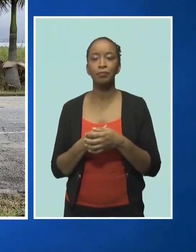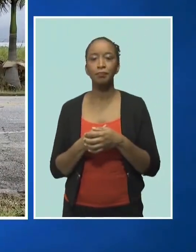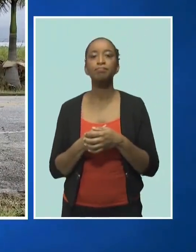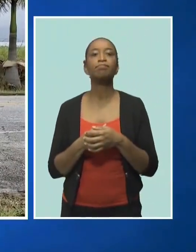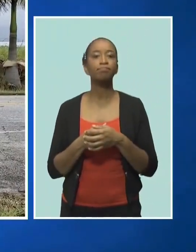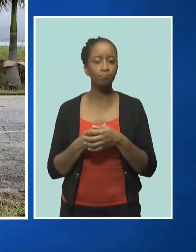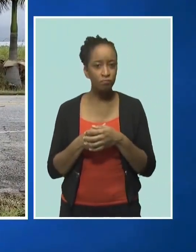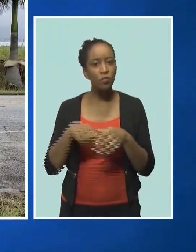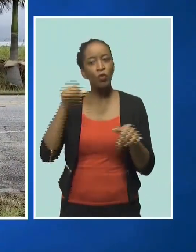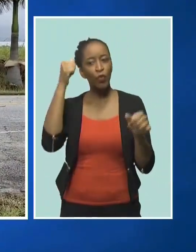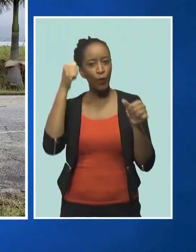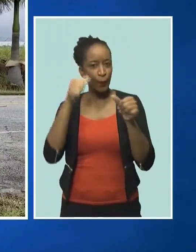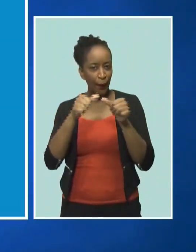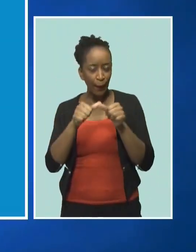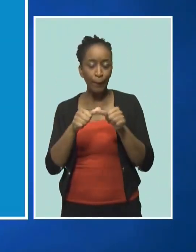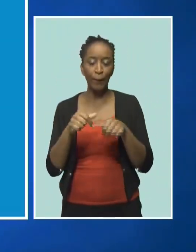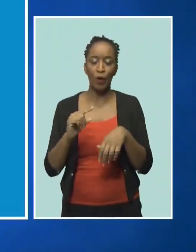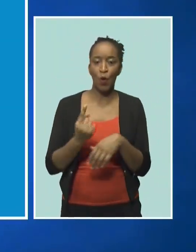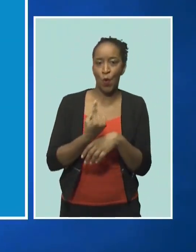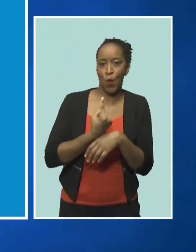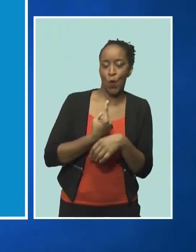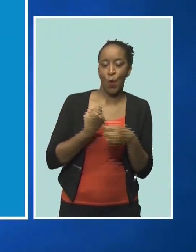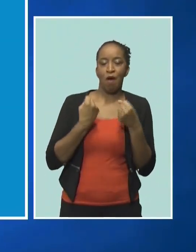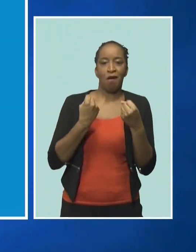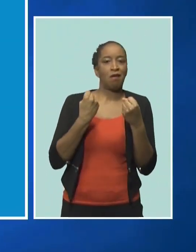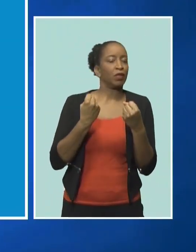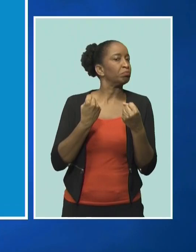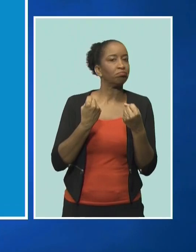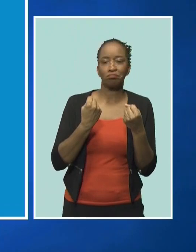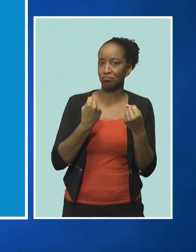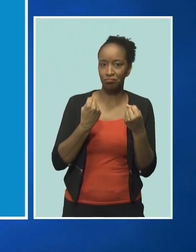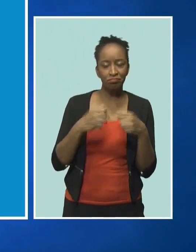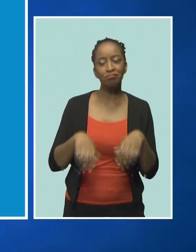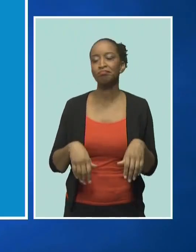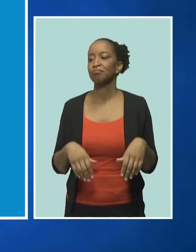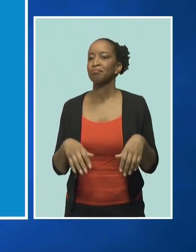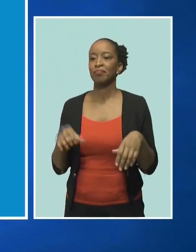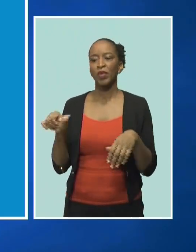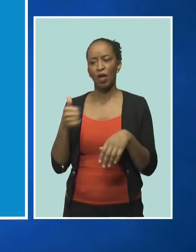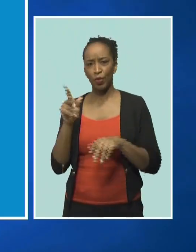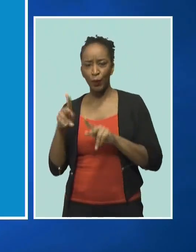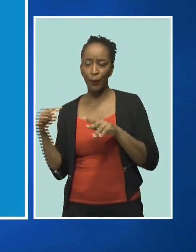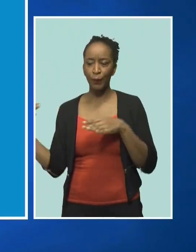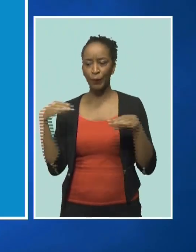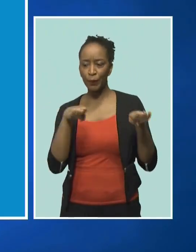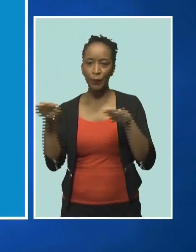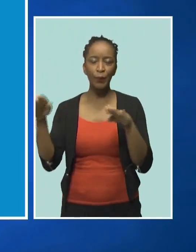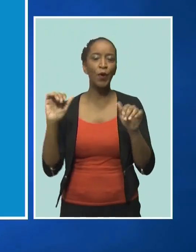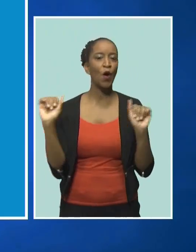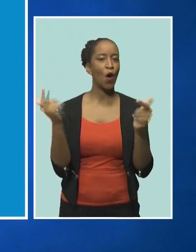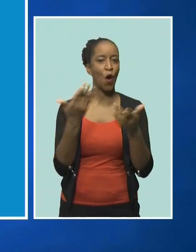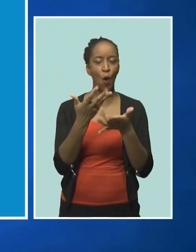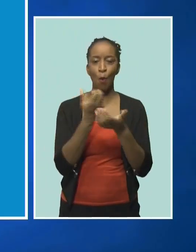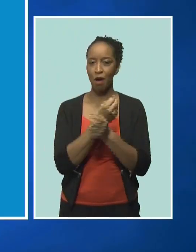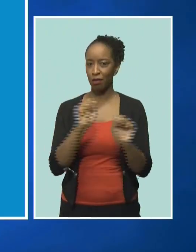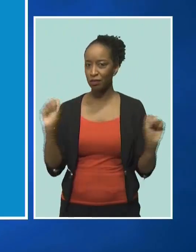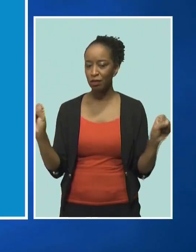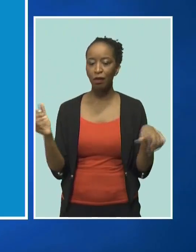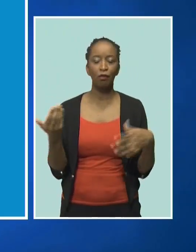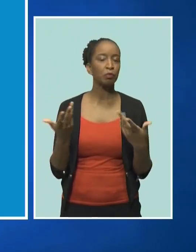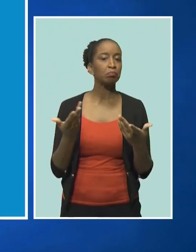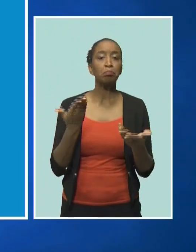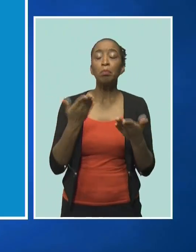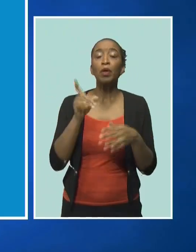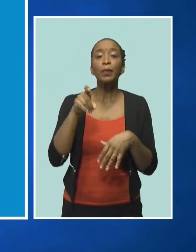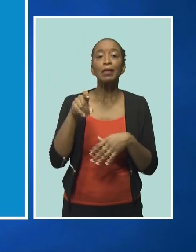road users. Keep some of the taxi drivers on your own speed dial. Call them, get your patrons home safely, and they can return,